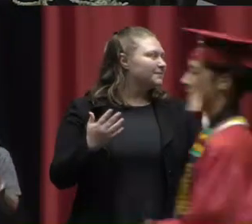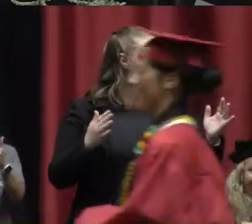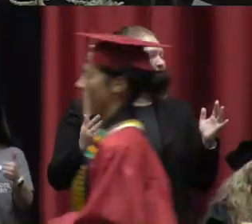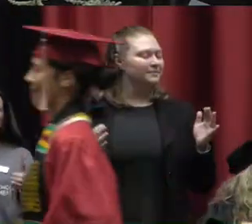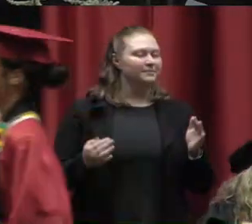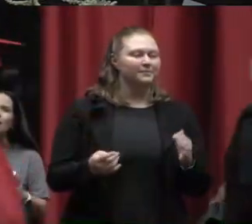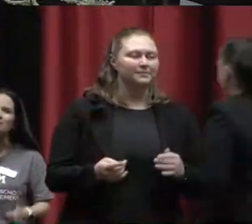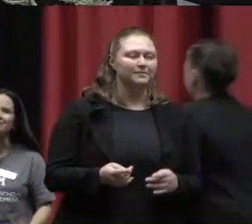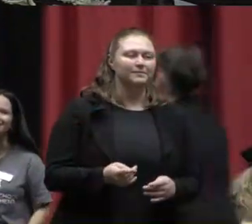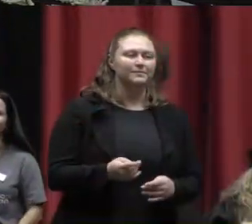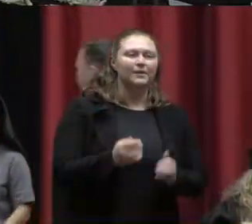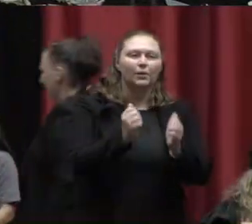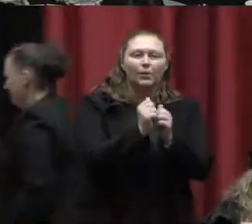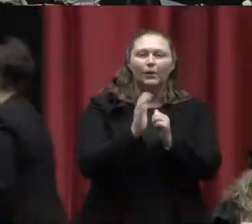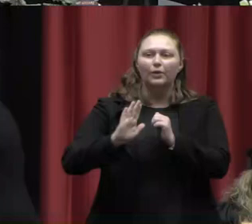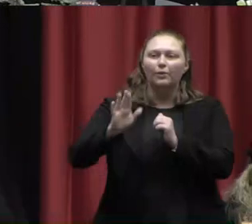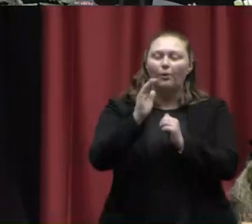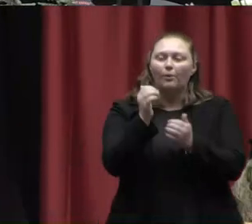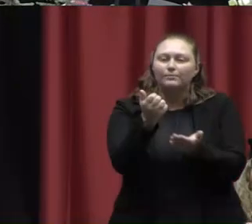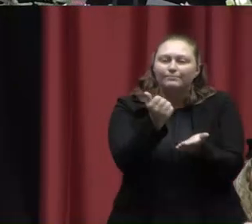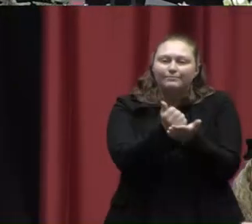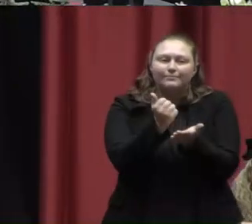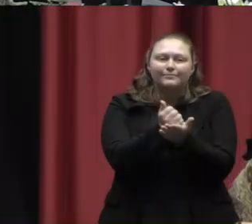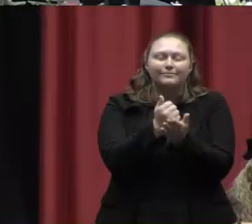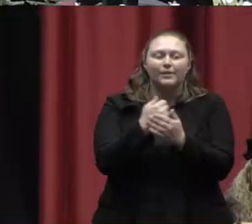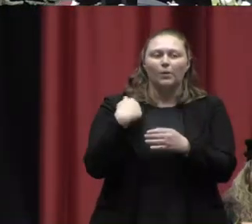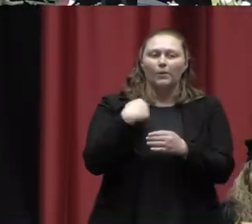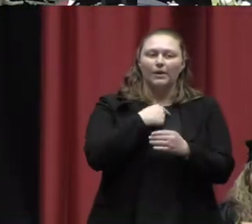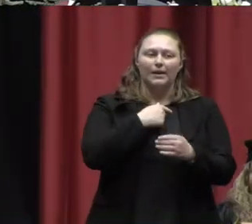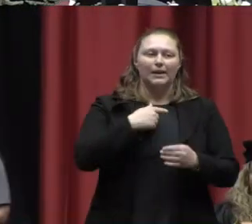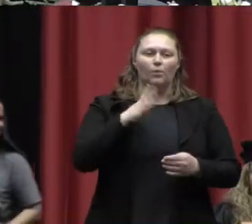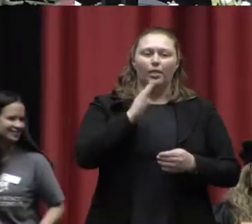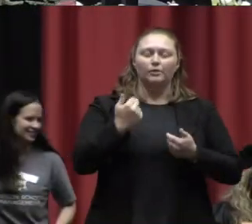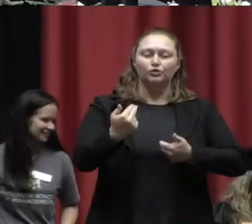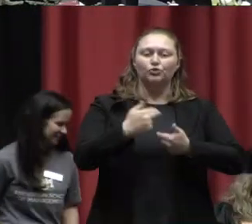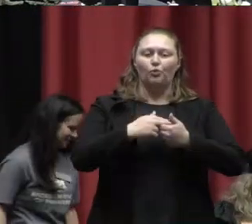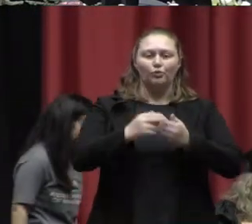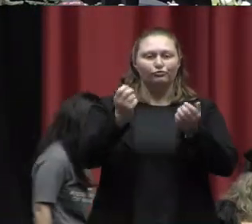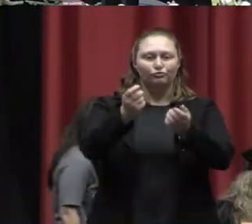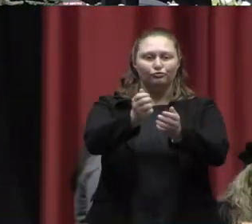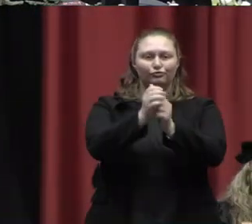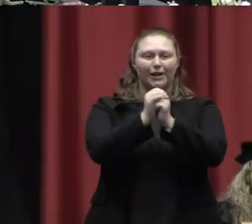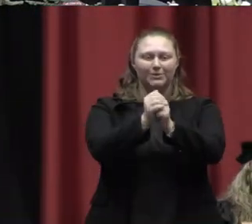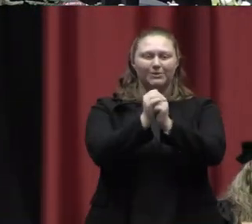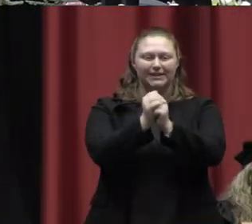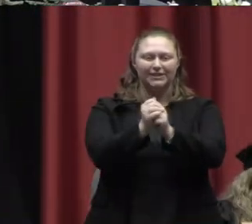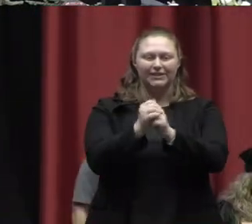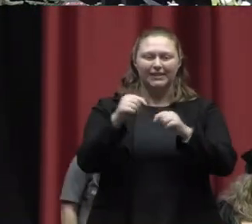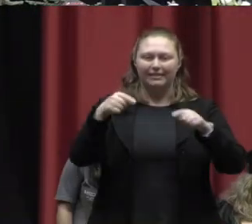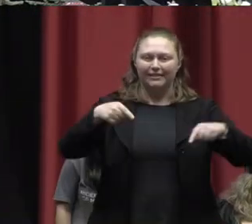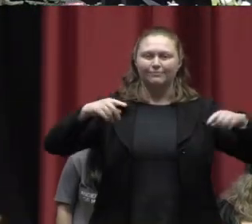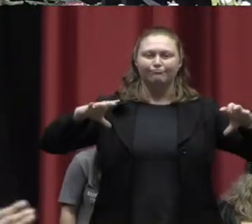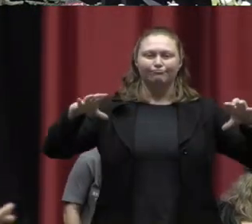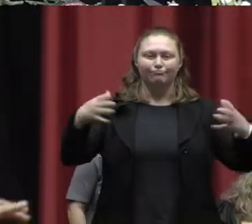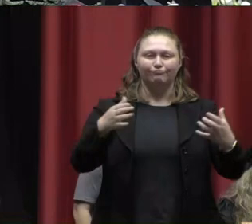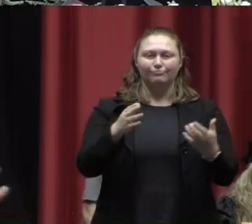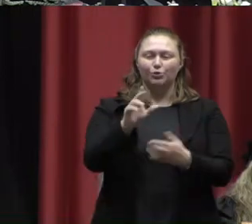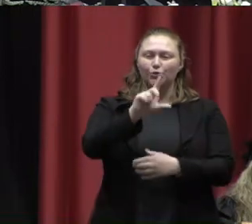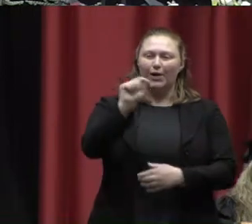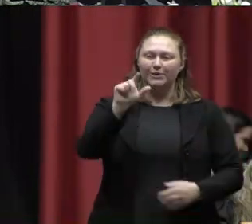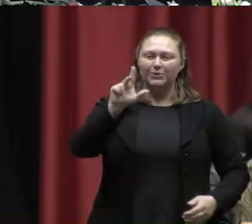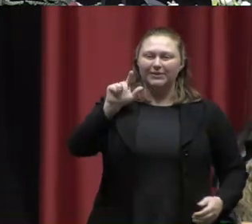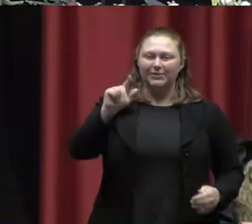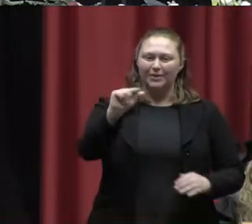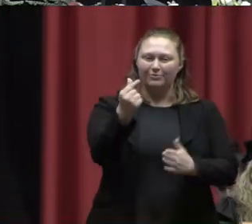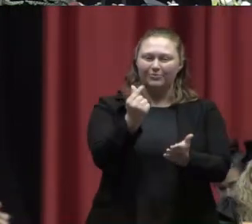Would our distinguished guests join me again in congratulating the BBA Class of